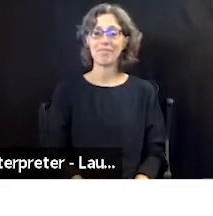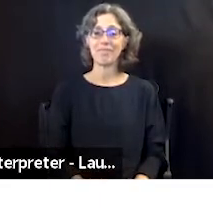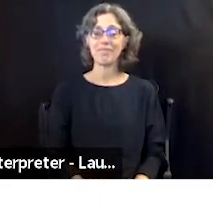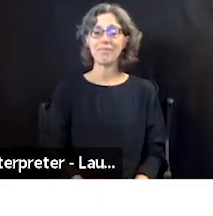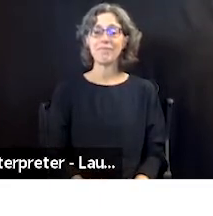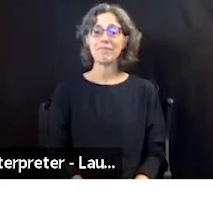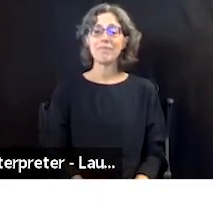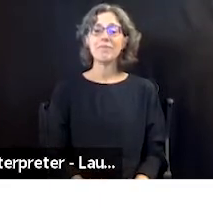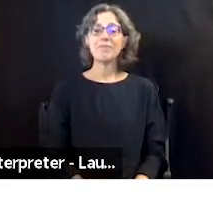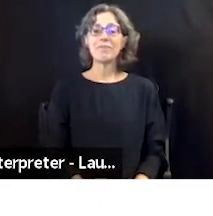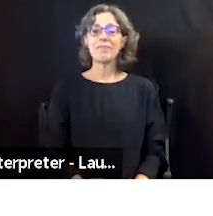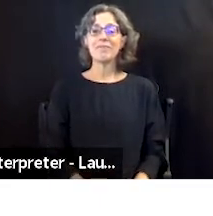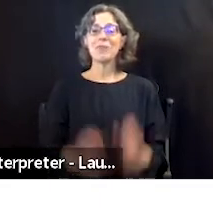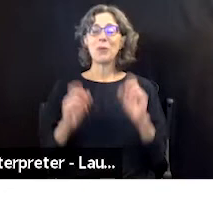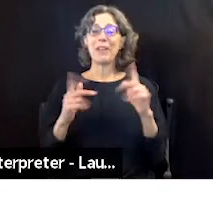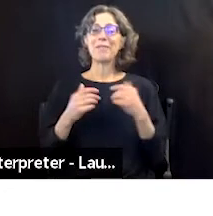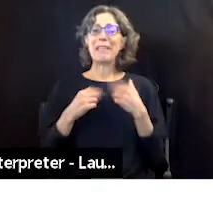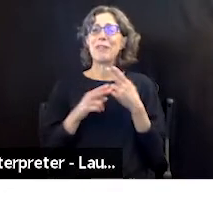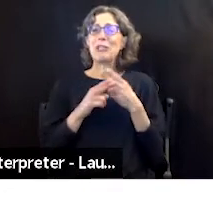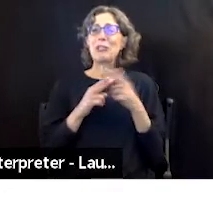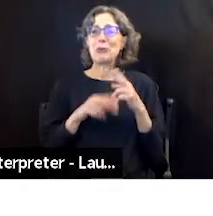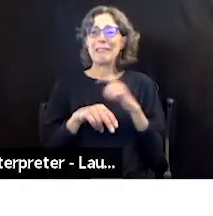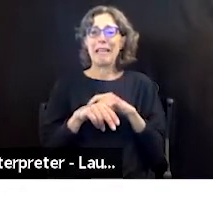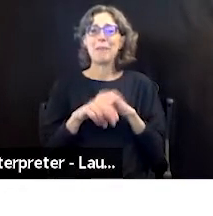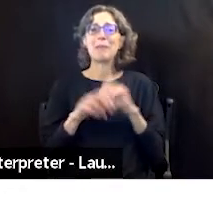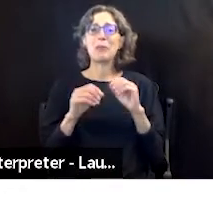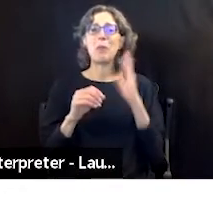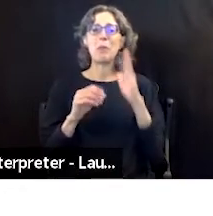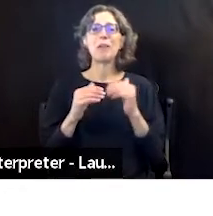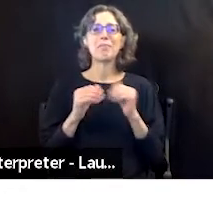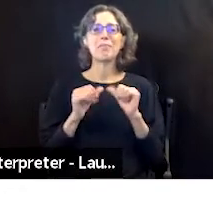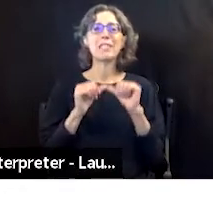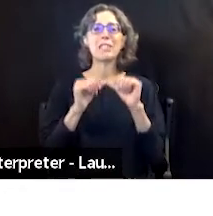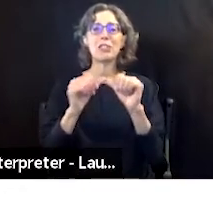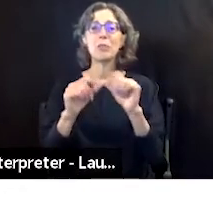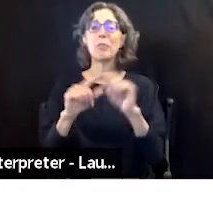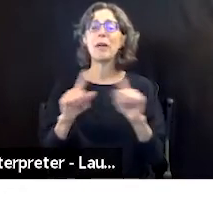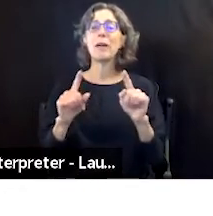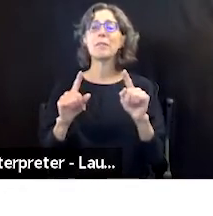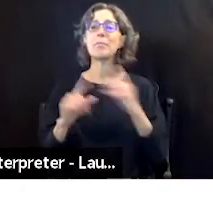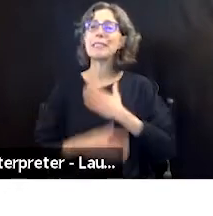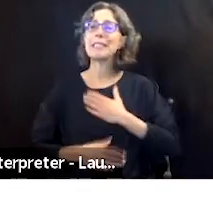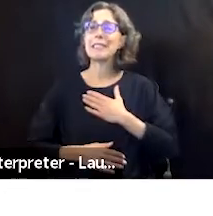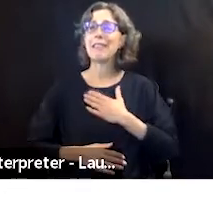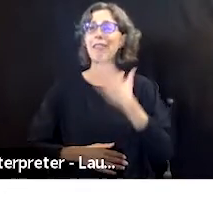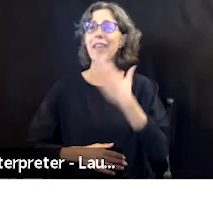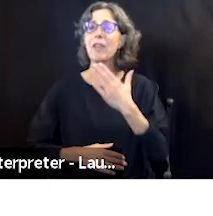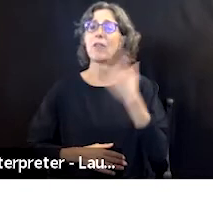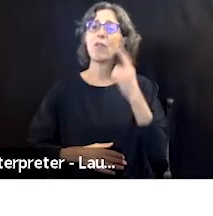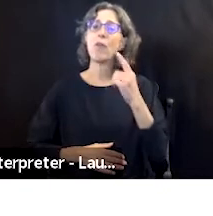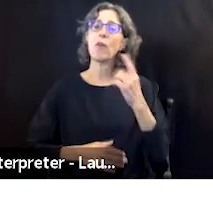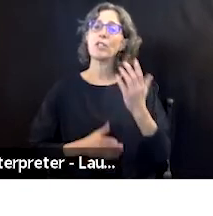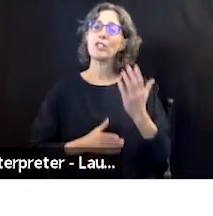I think we'll move on just because we have a short window of time, but please thank you for